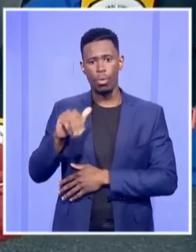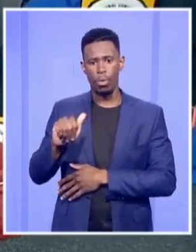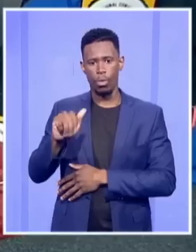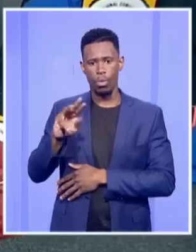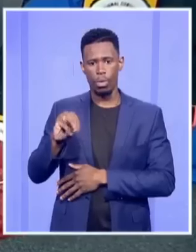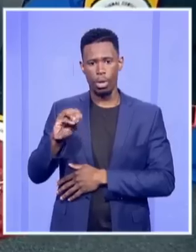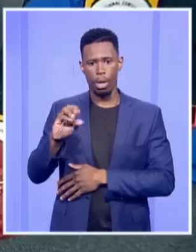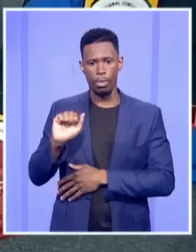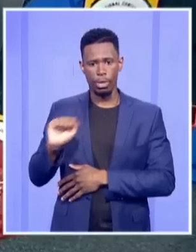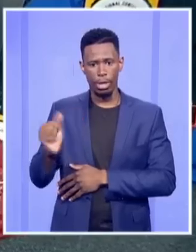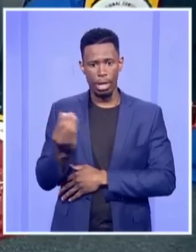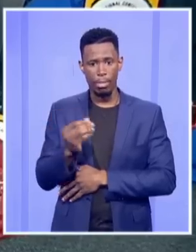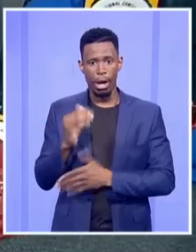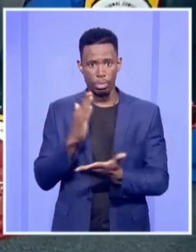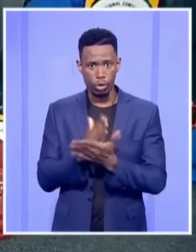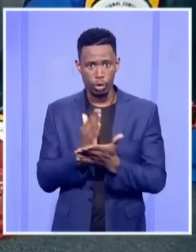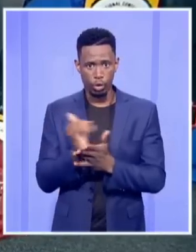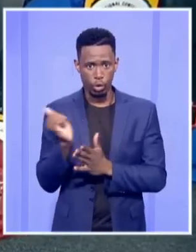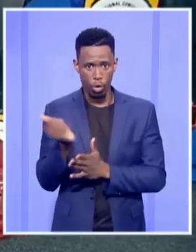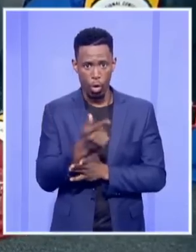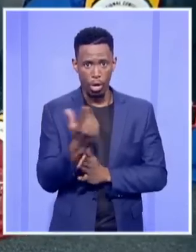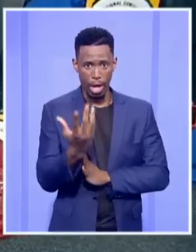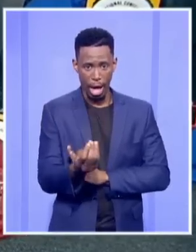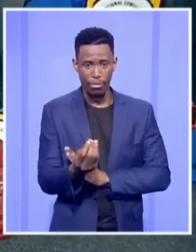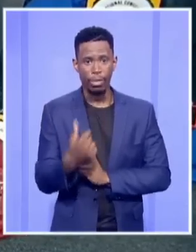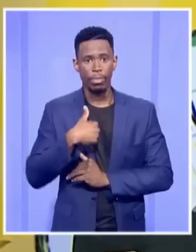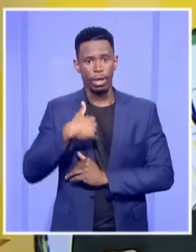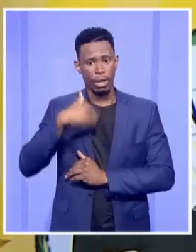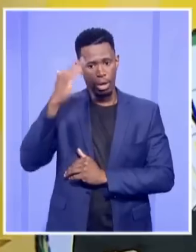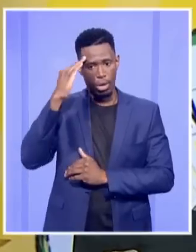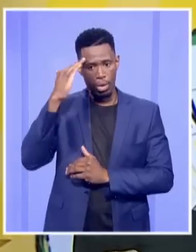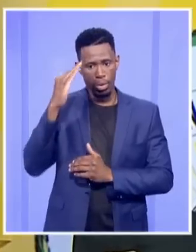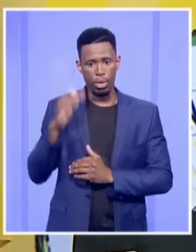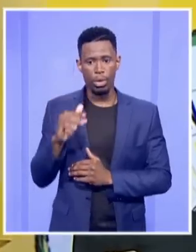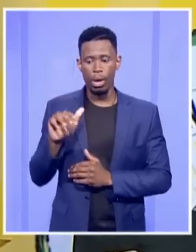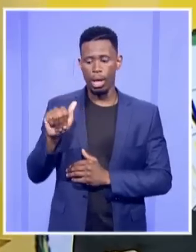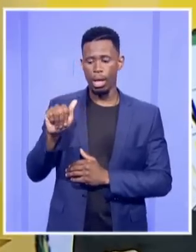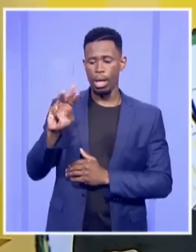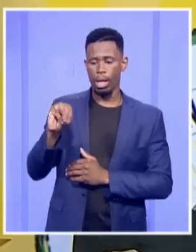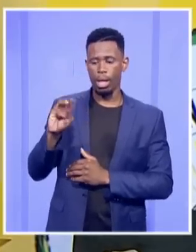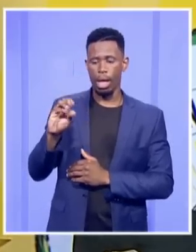Those are many of you have. I know, Amos, I've never said this to you.